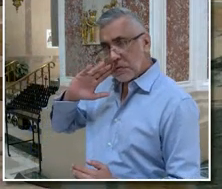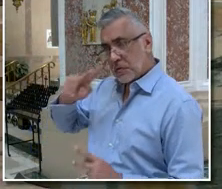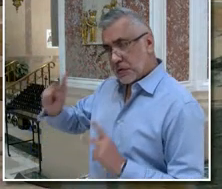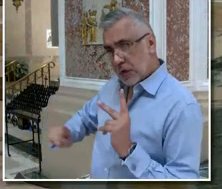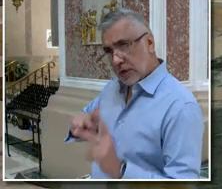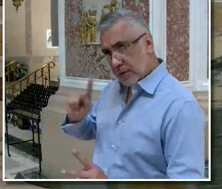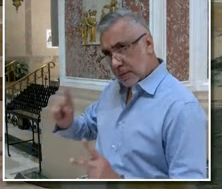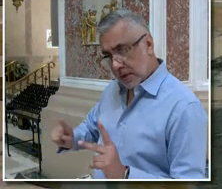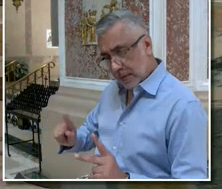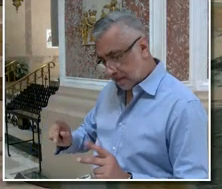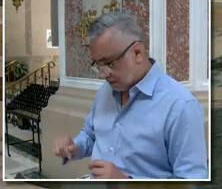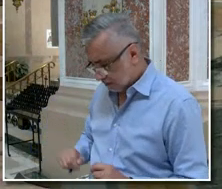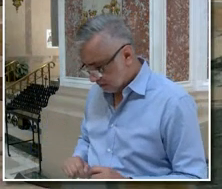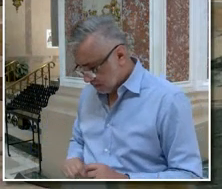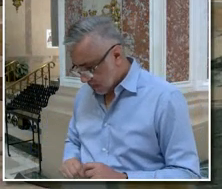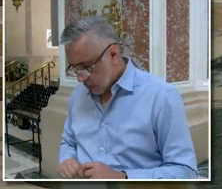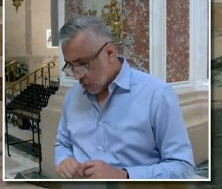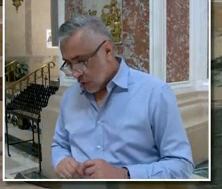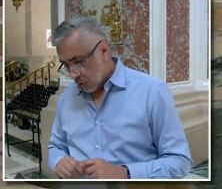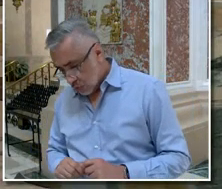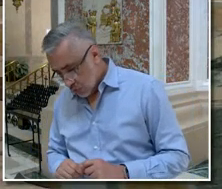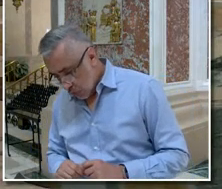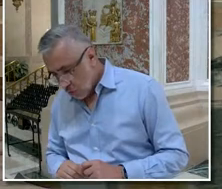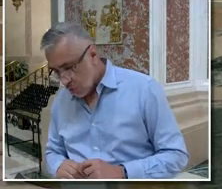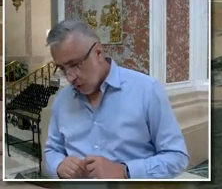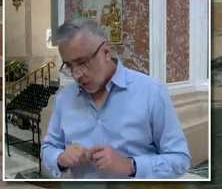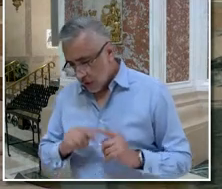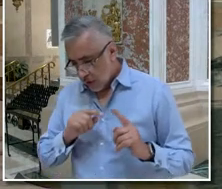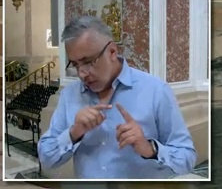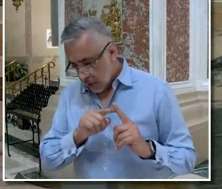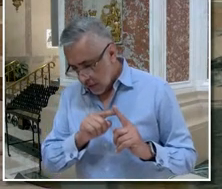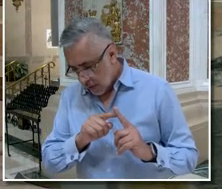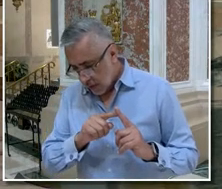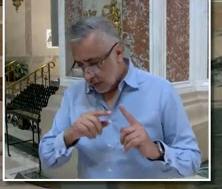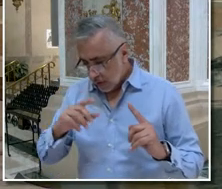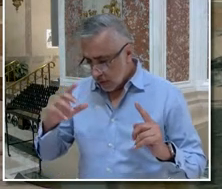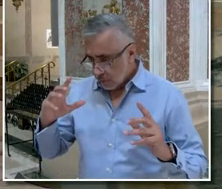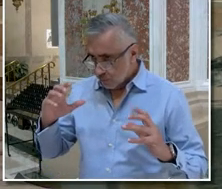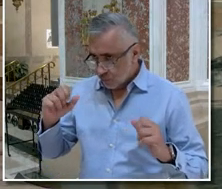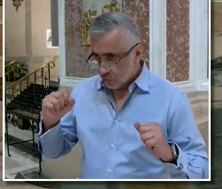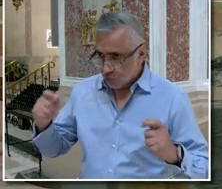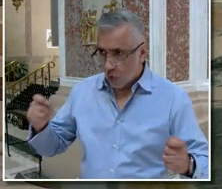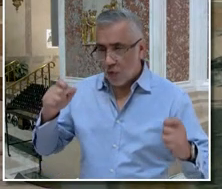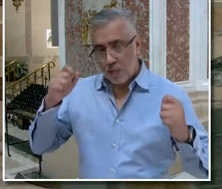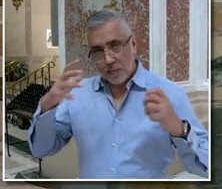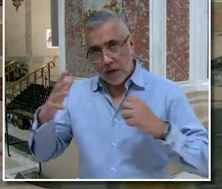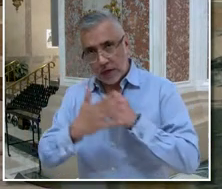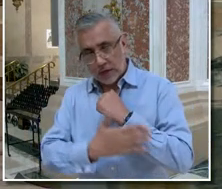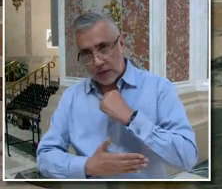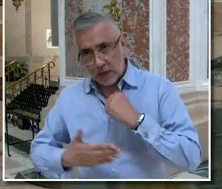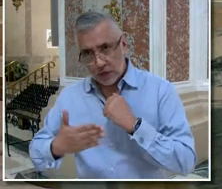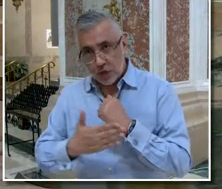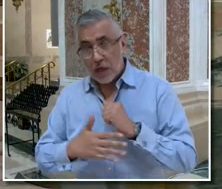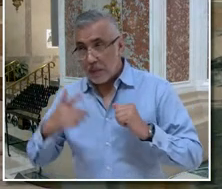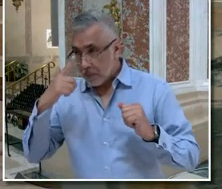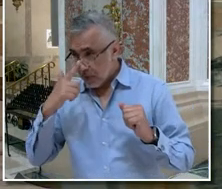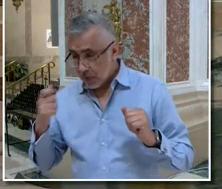man. So shall he startle many nations. Because of